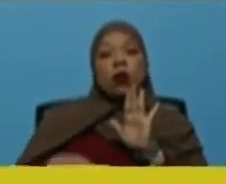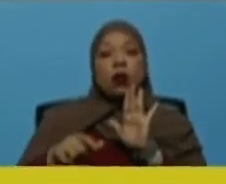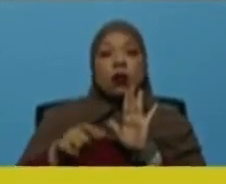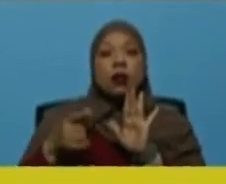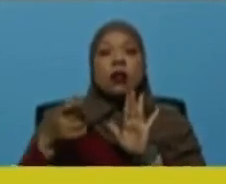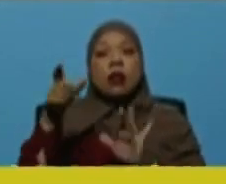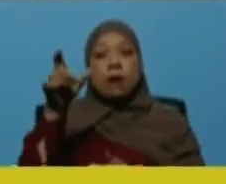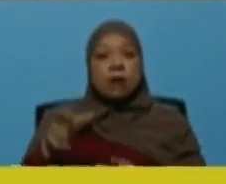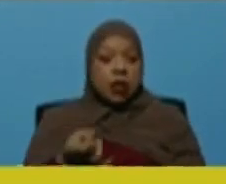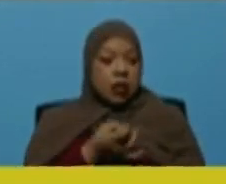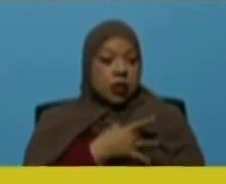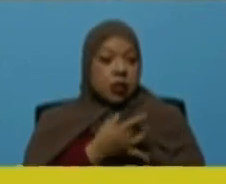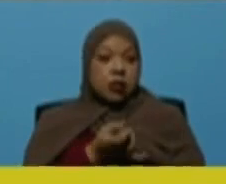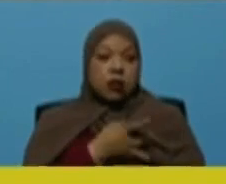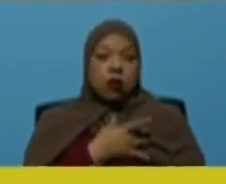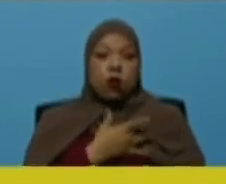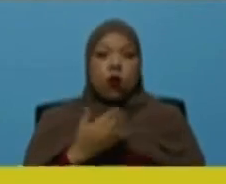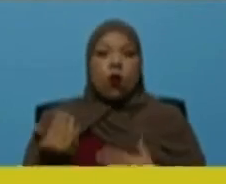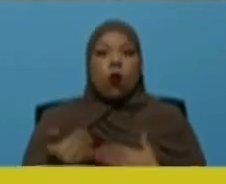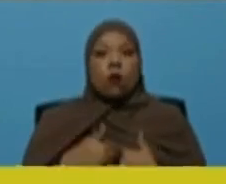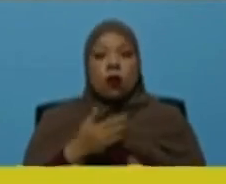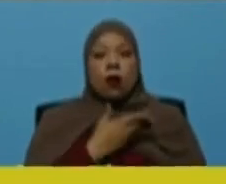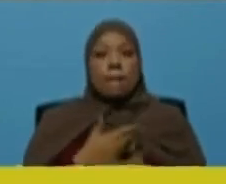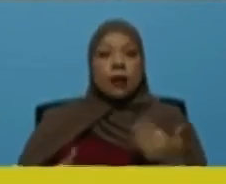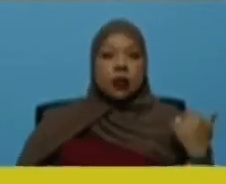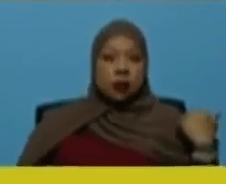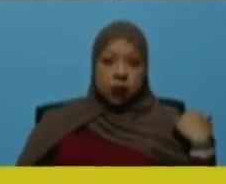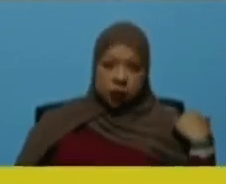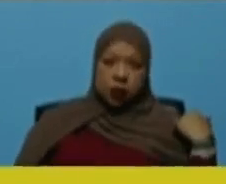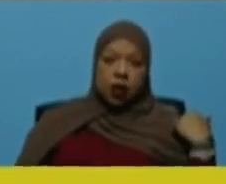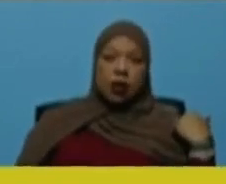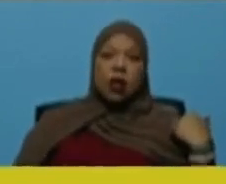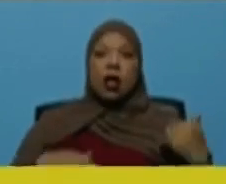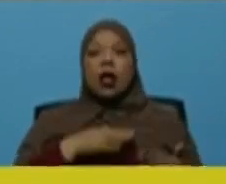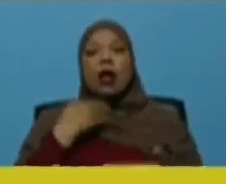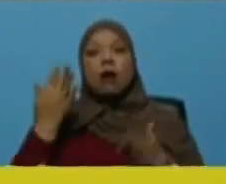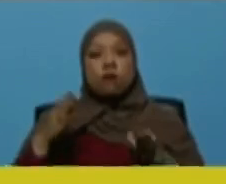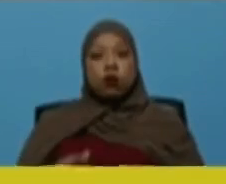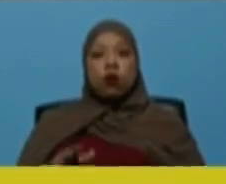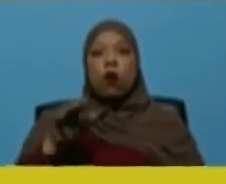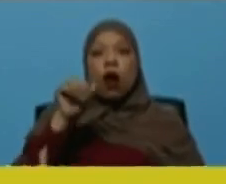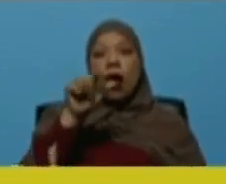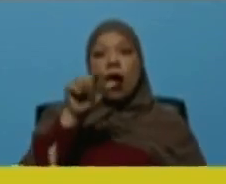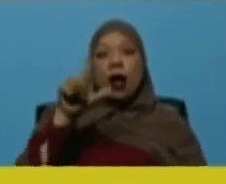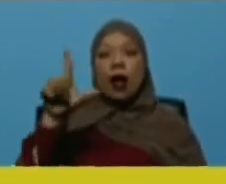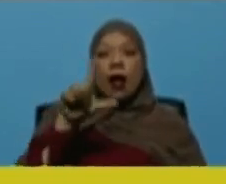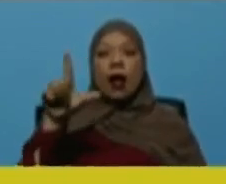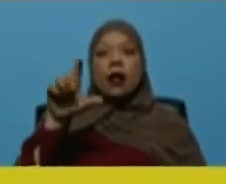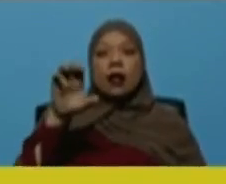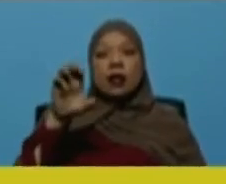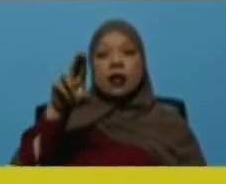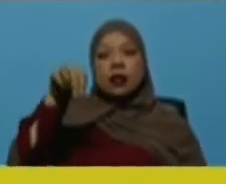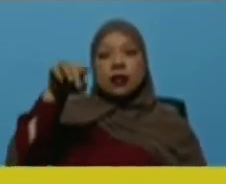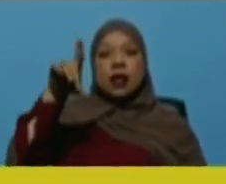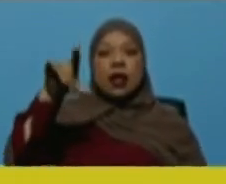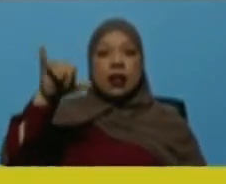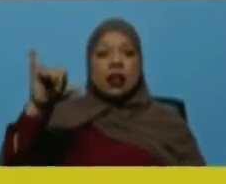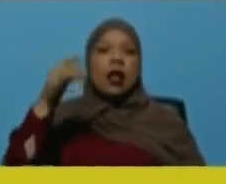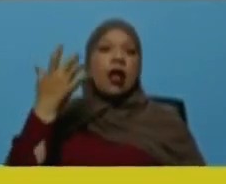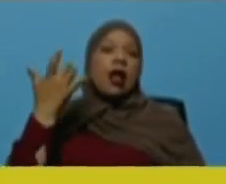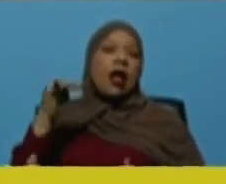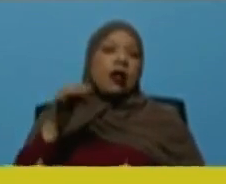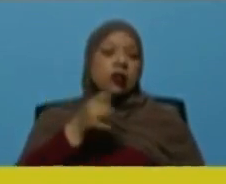of Augusto Pinochet against President Salvador Allende. Who financed it and prepared